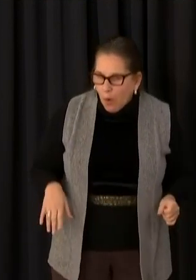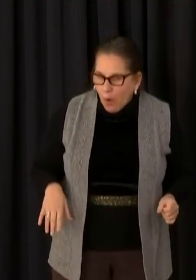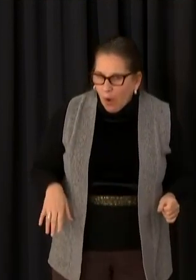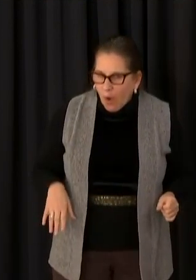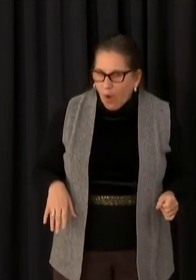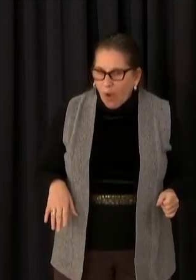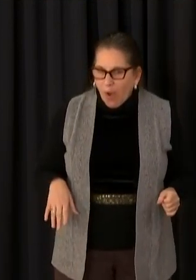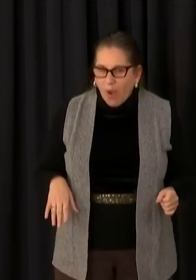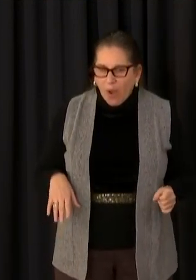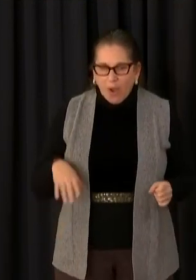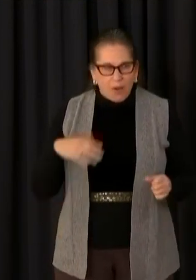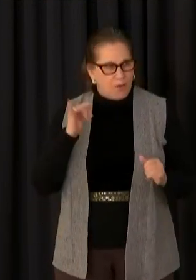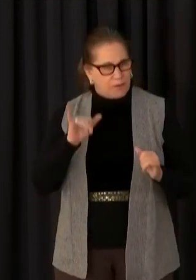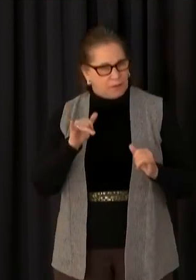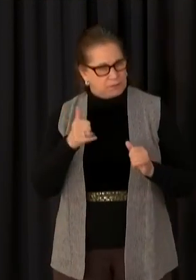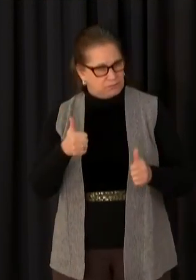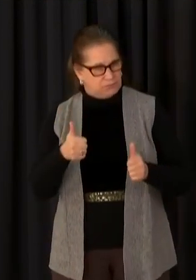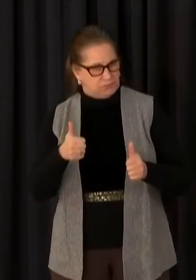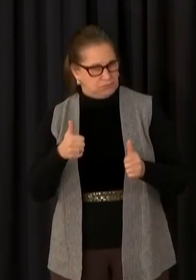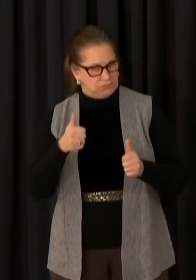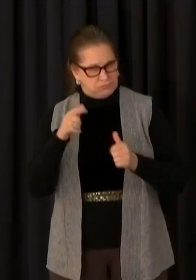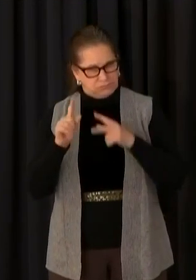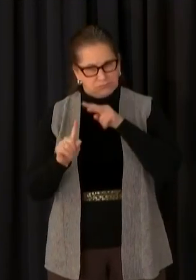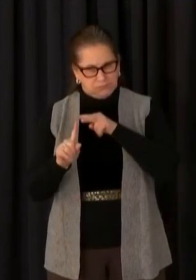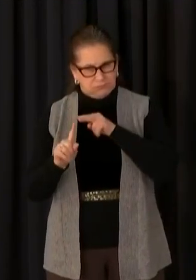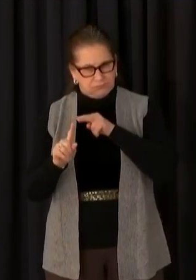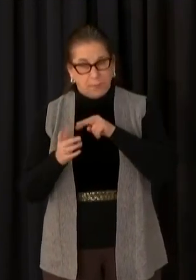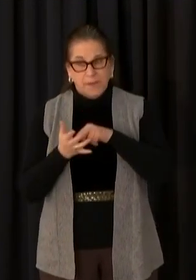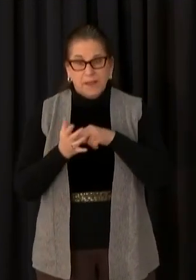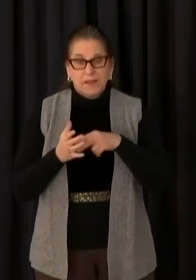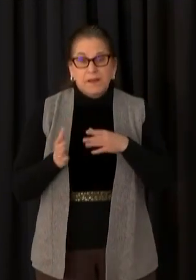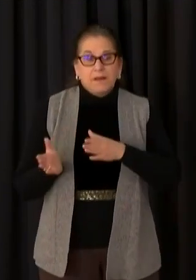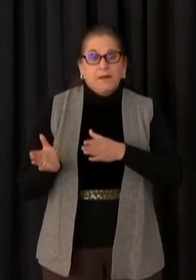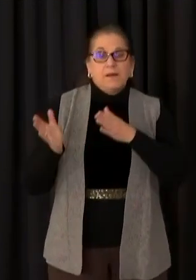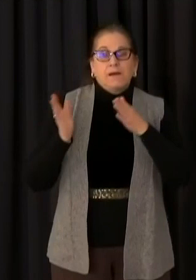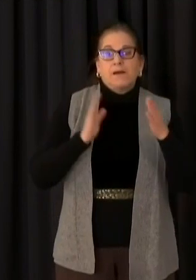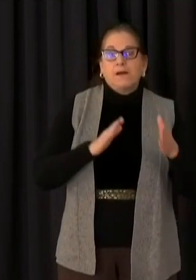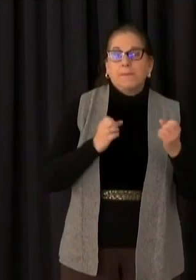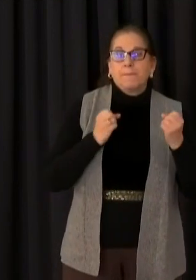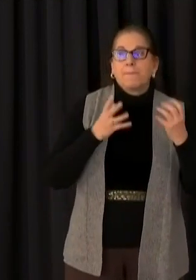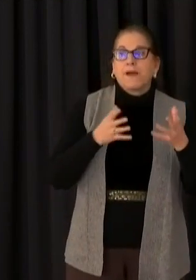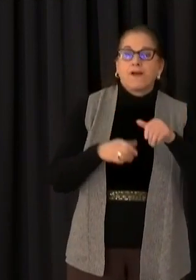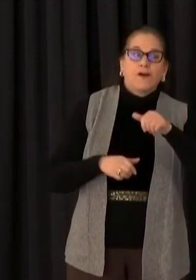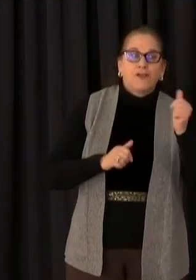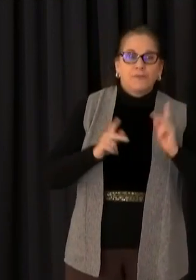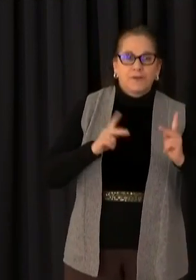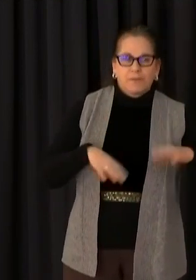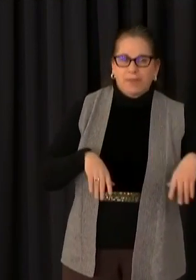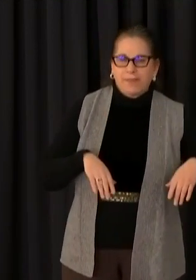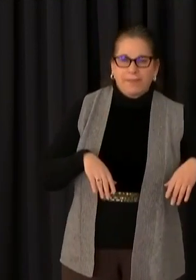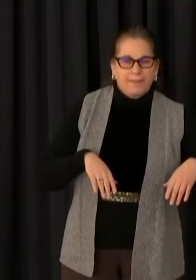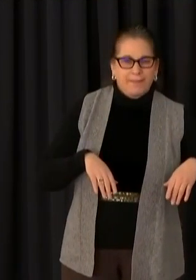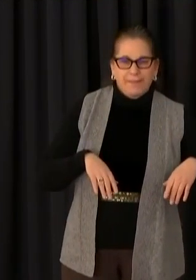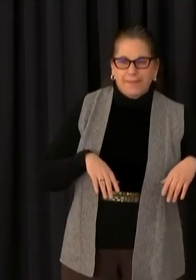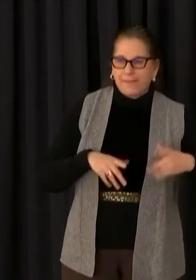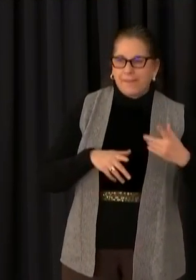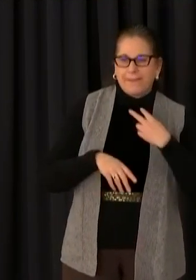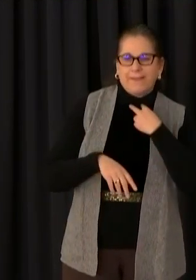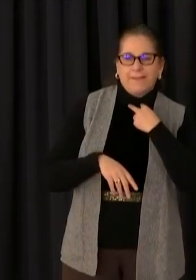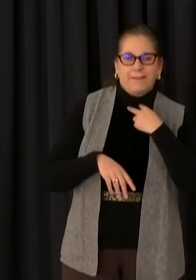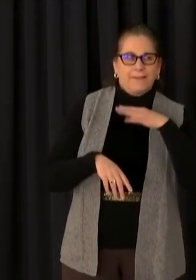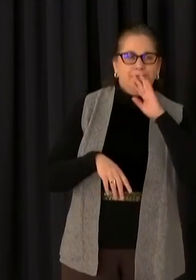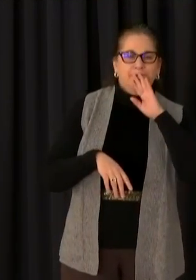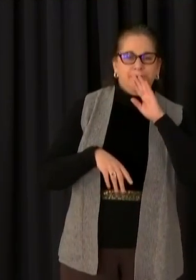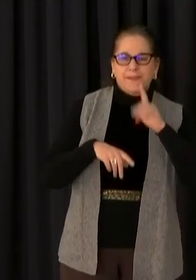good thing, but it also demonstrates the scarcity of the vaccine. So I want to